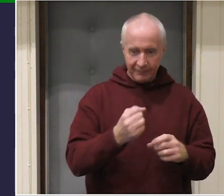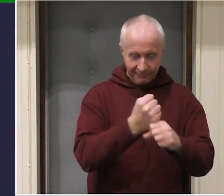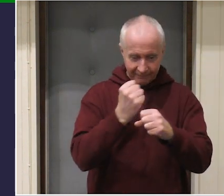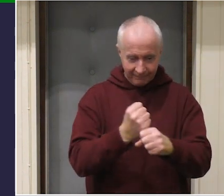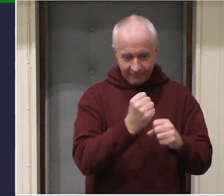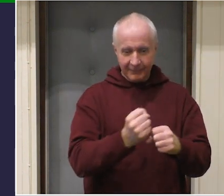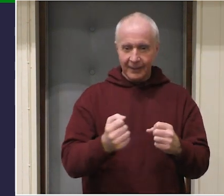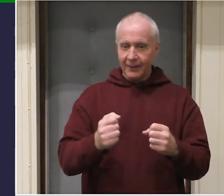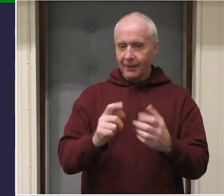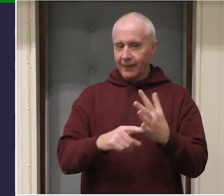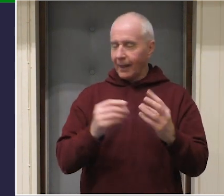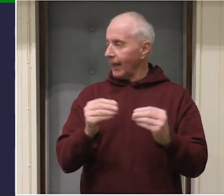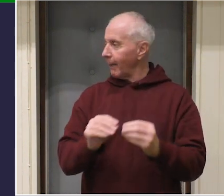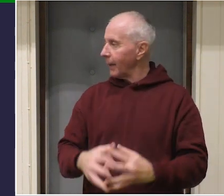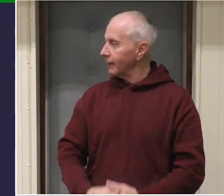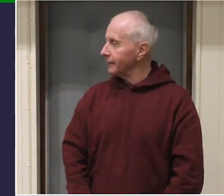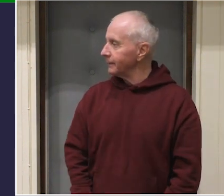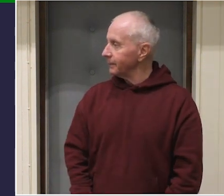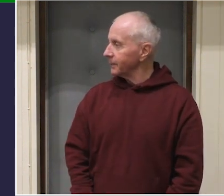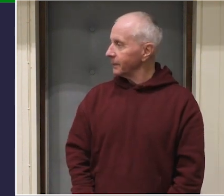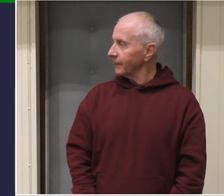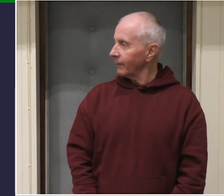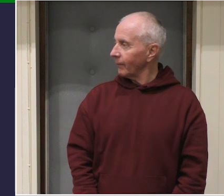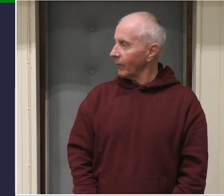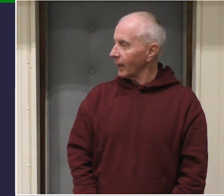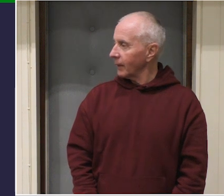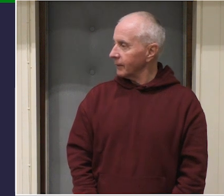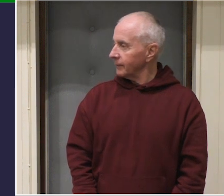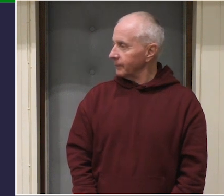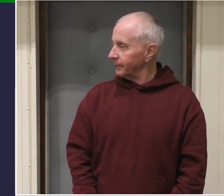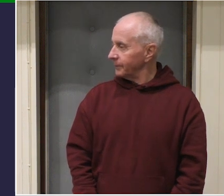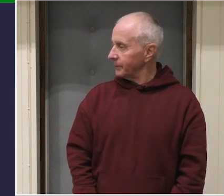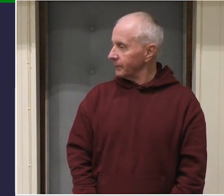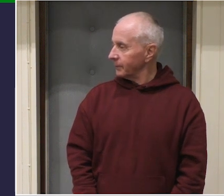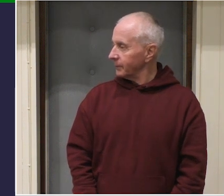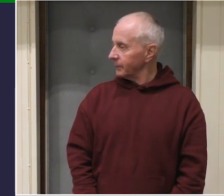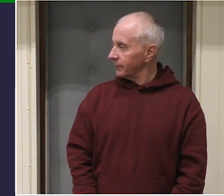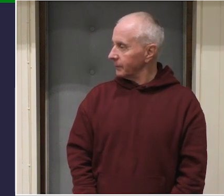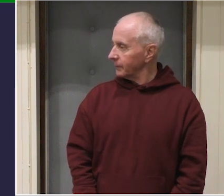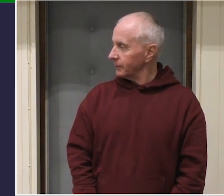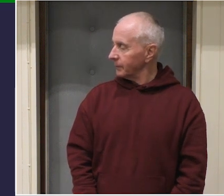laboratory. So if I take this, there we go, put it on there,